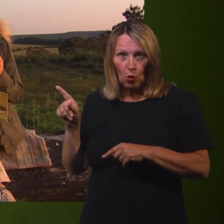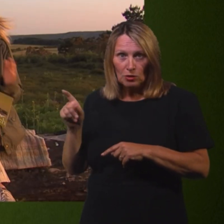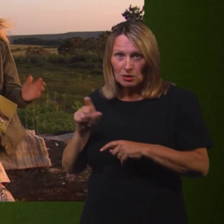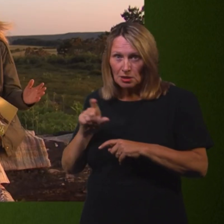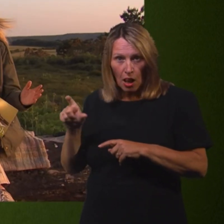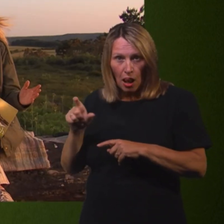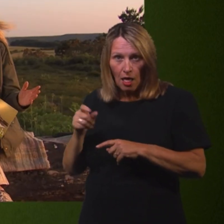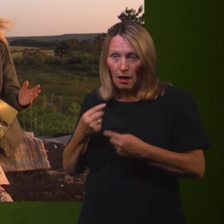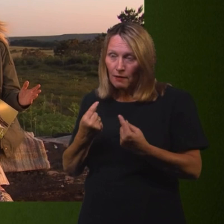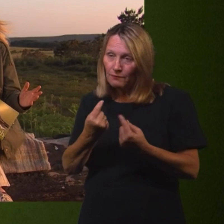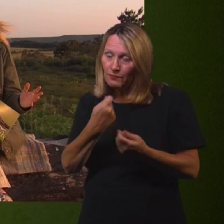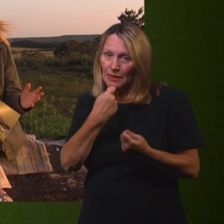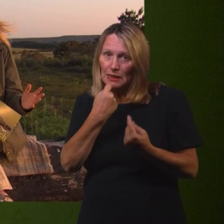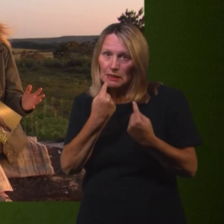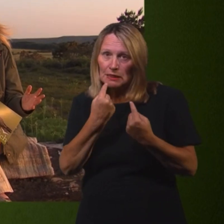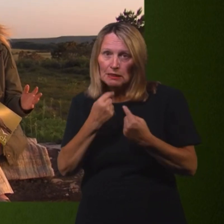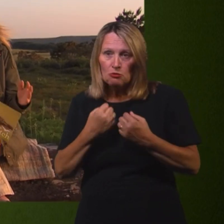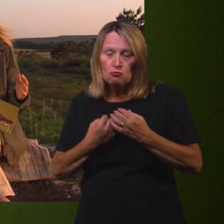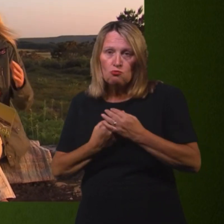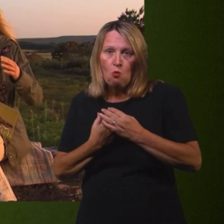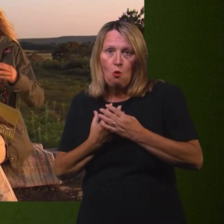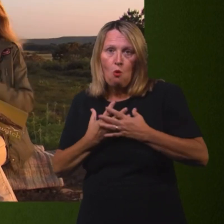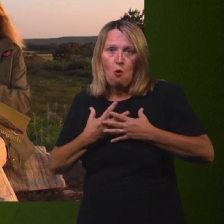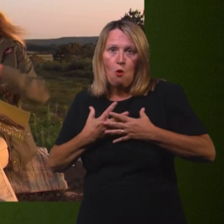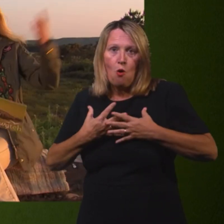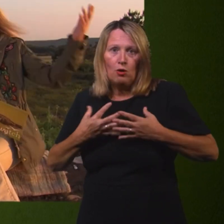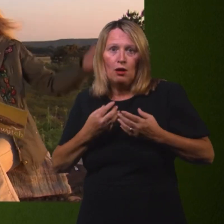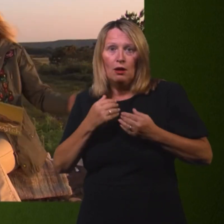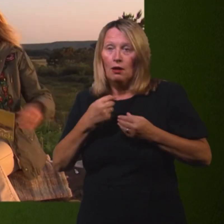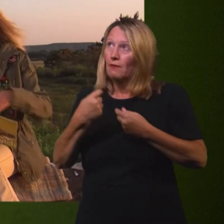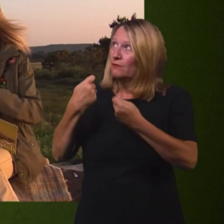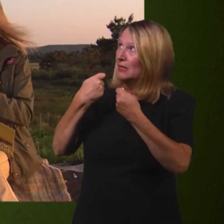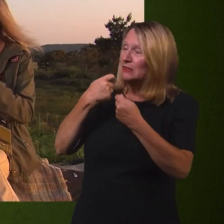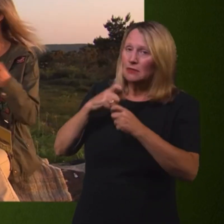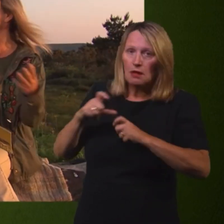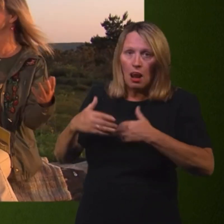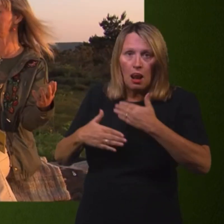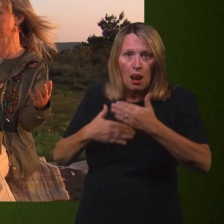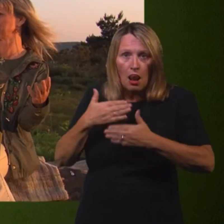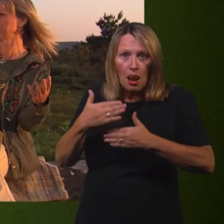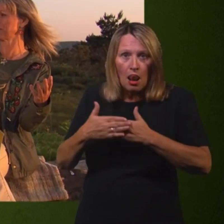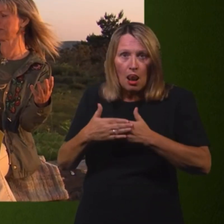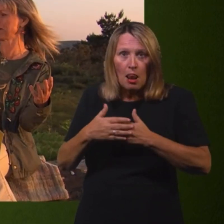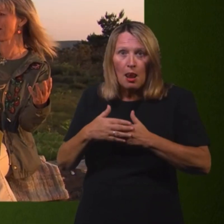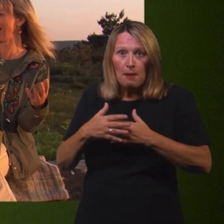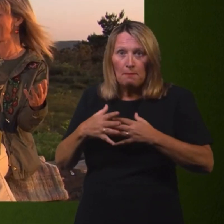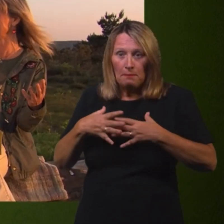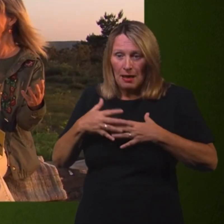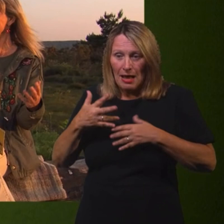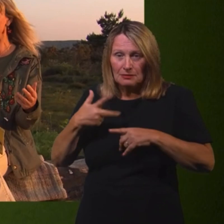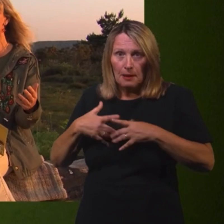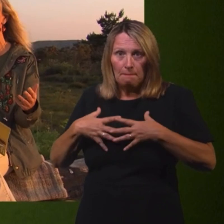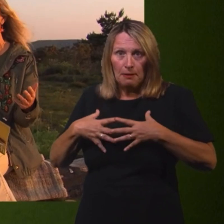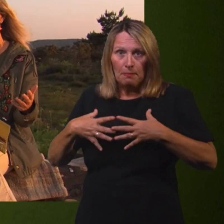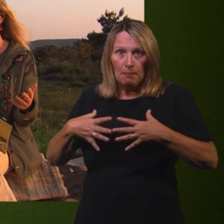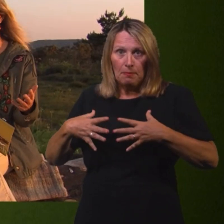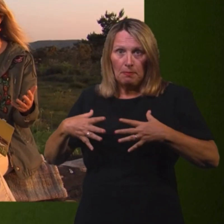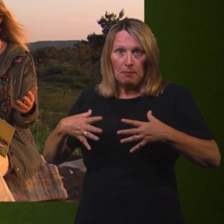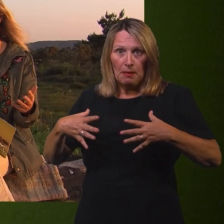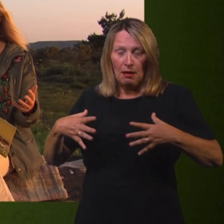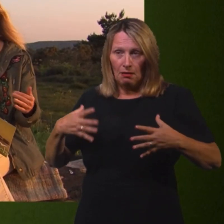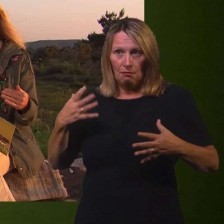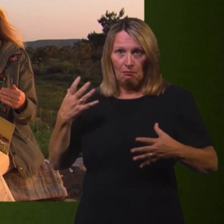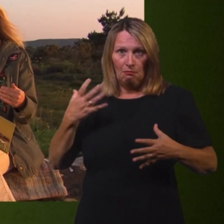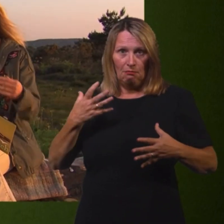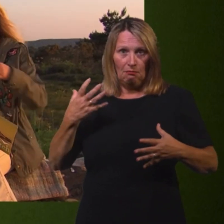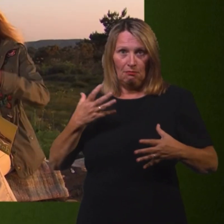but still being fed by the adult, and it's what? 8 times bigger or something mad. So yes, it's going to be